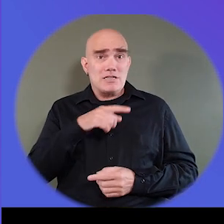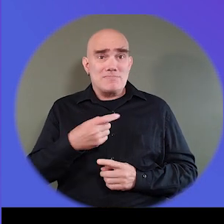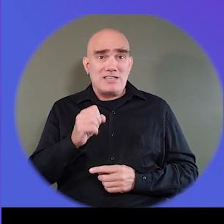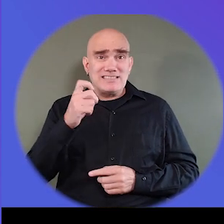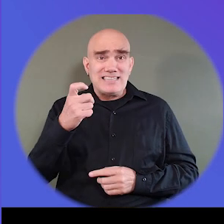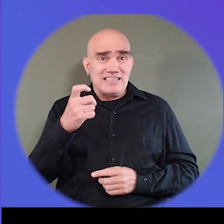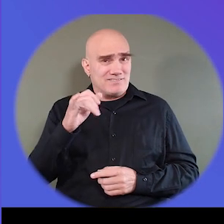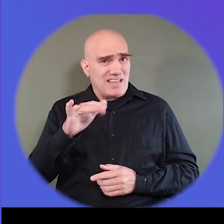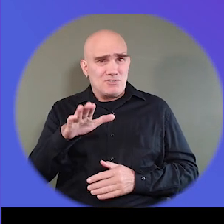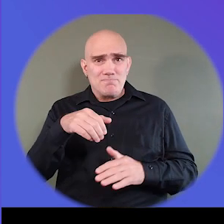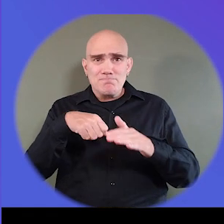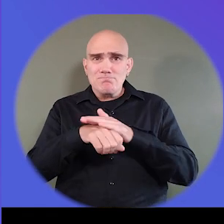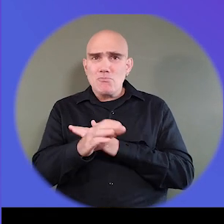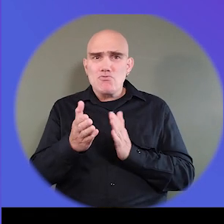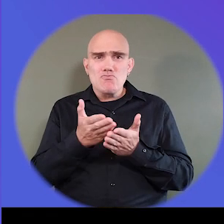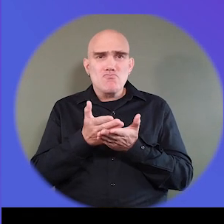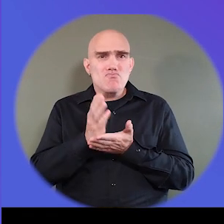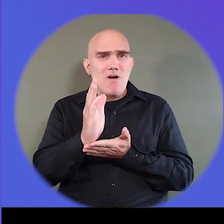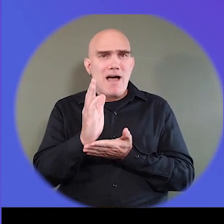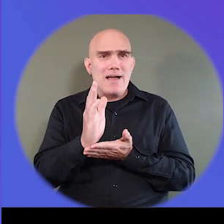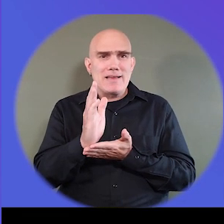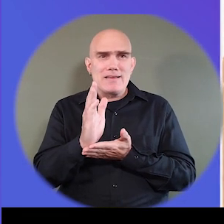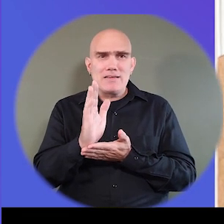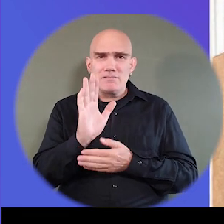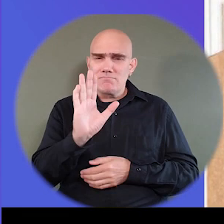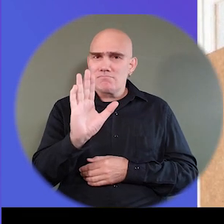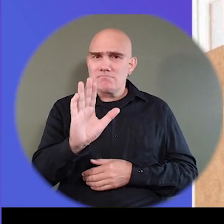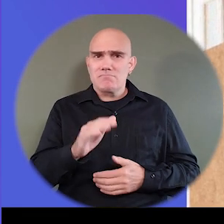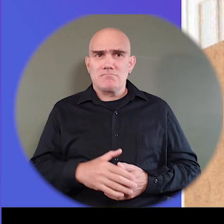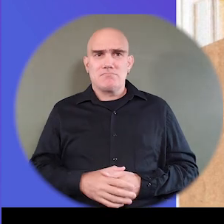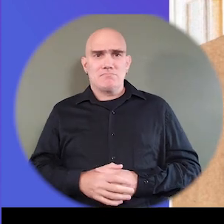Curiosity about sex is your birthright.